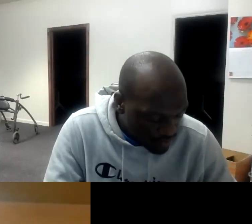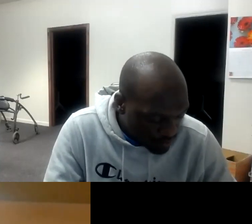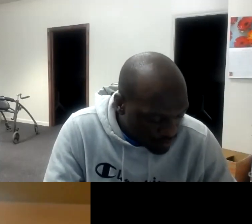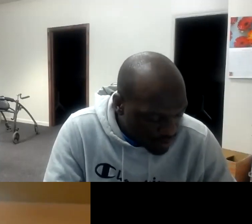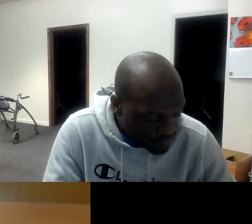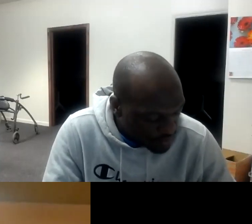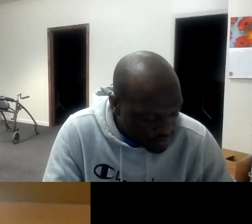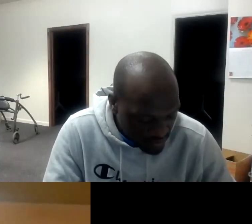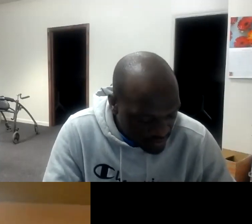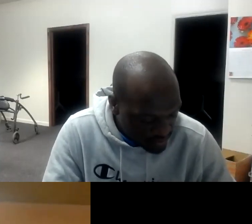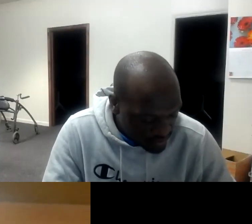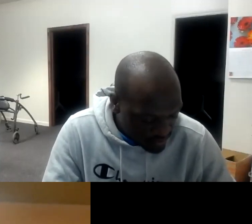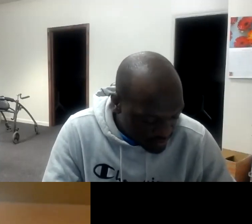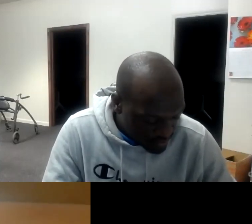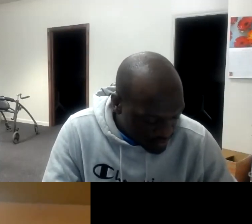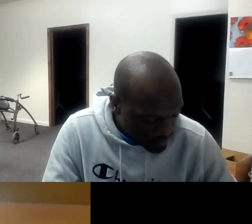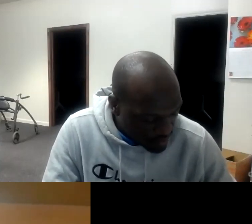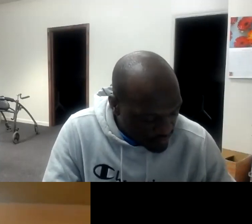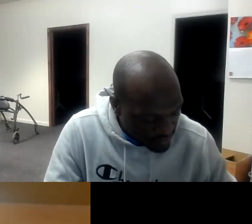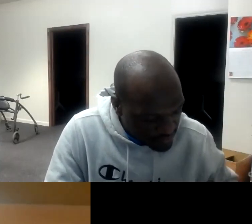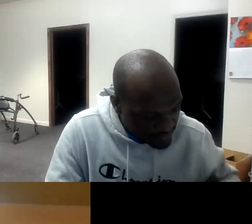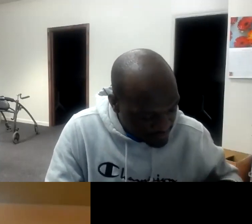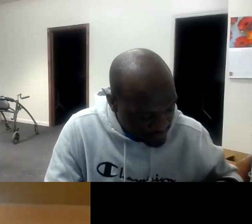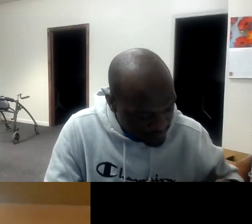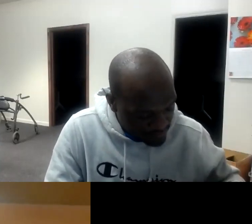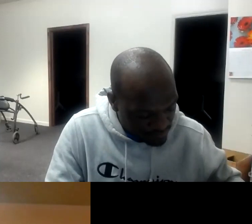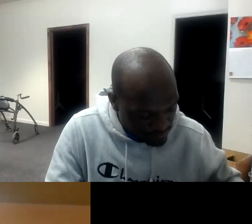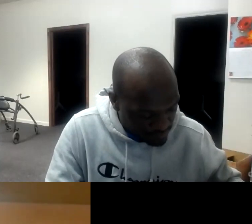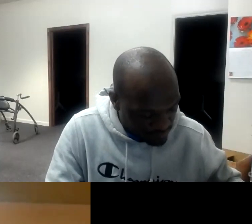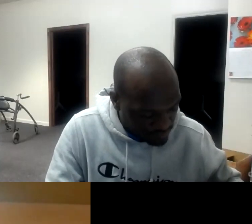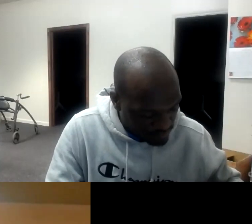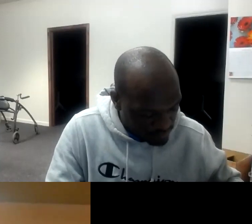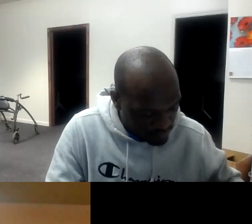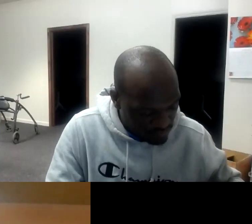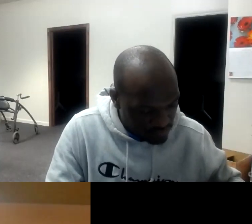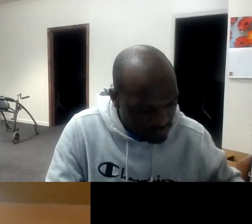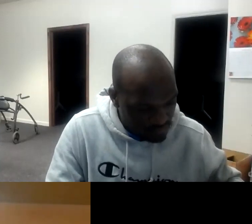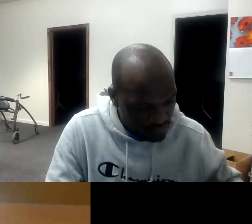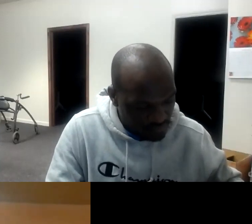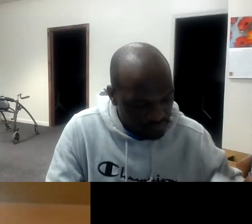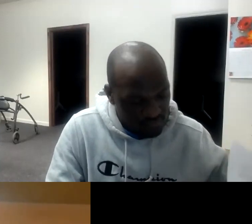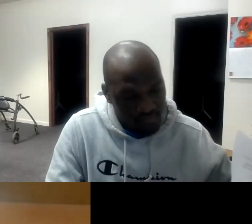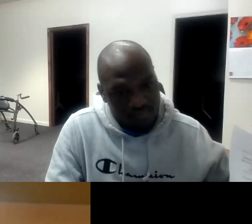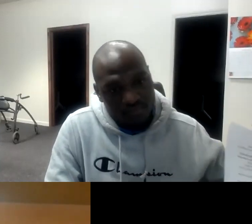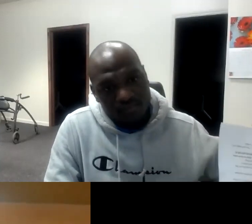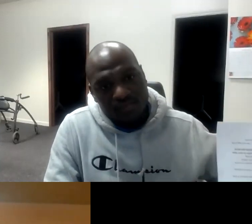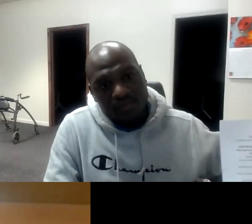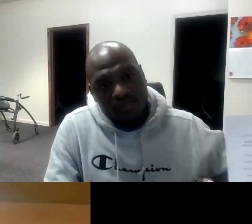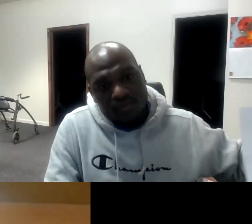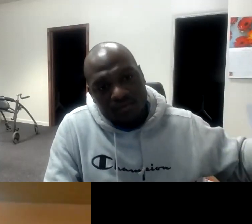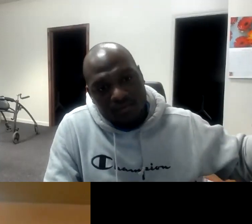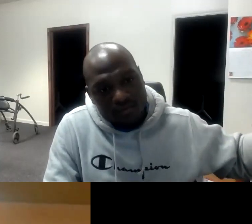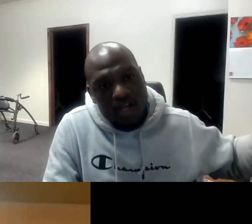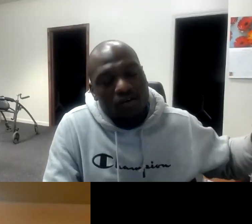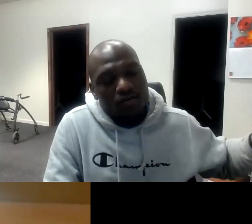Okay. Perfect. And I'm going to be asking questions to the audience throughout